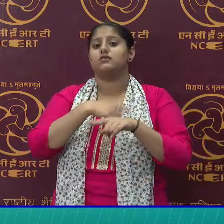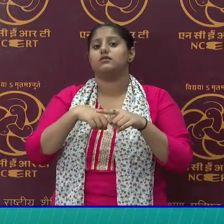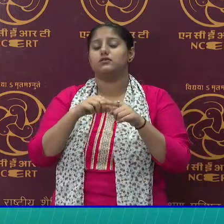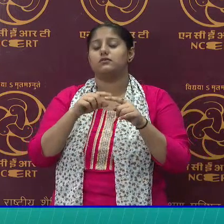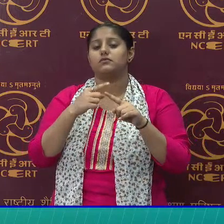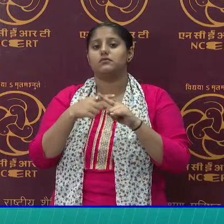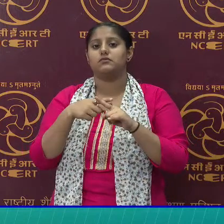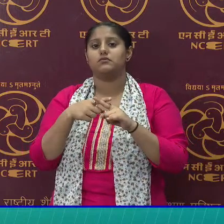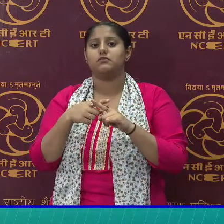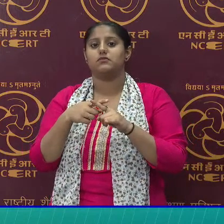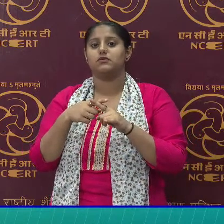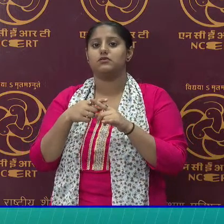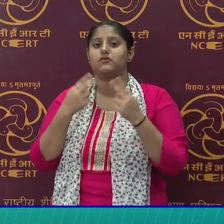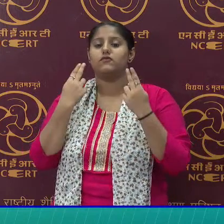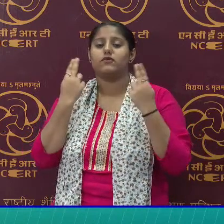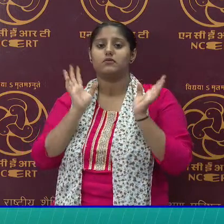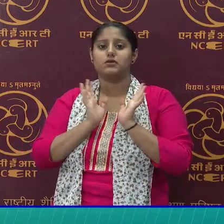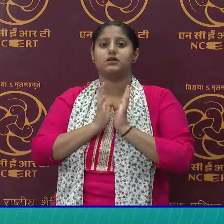other